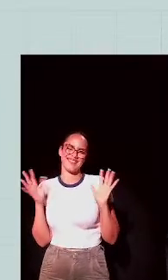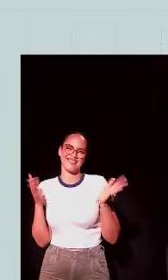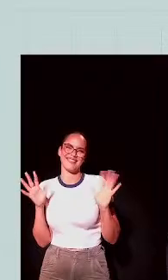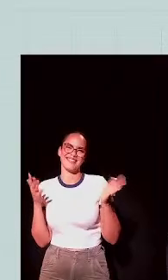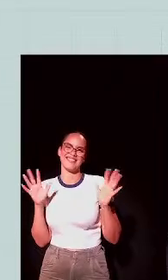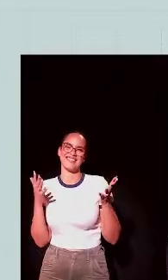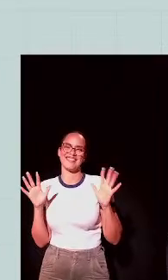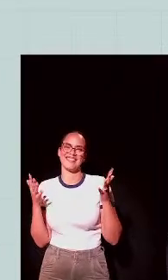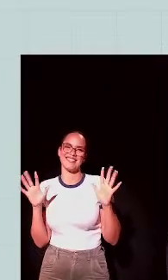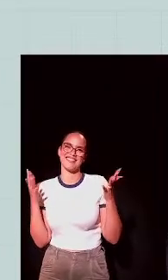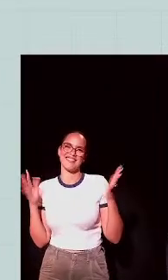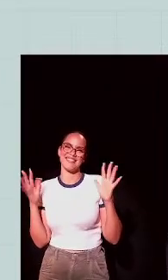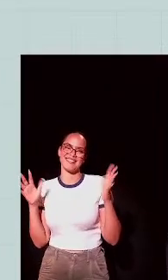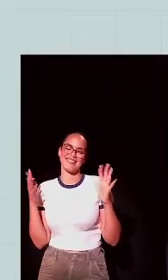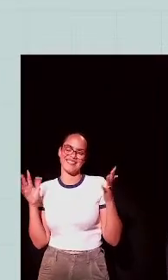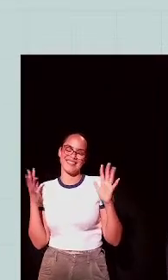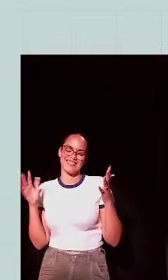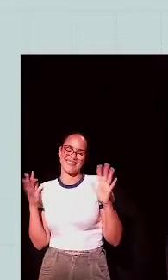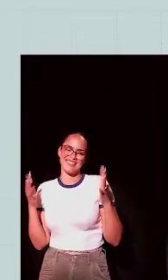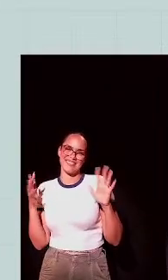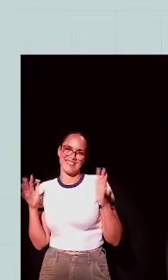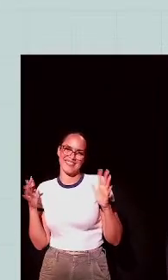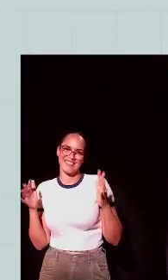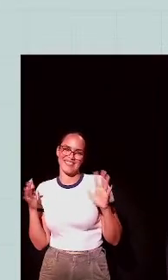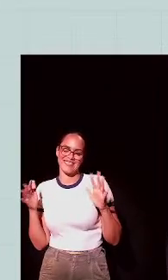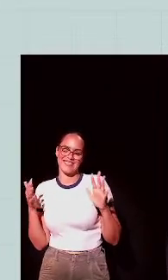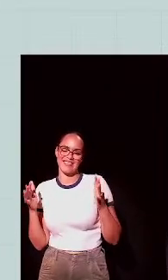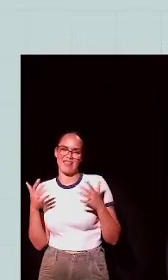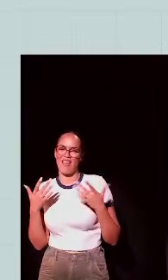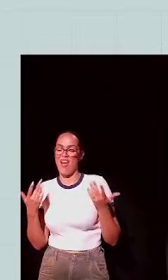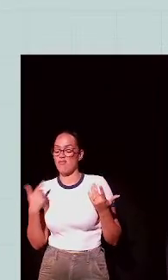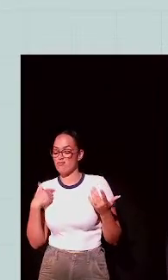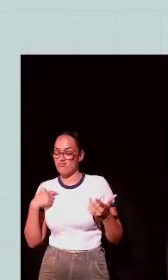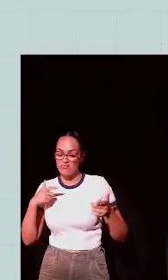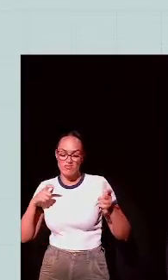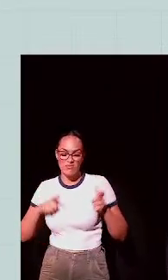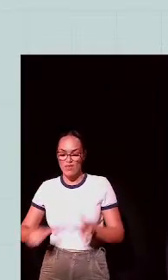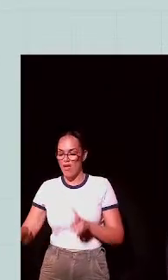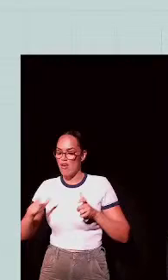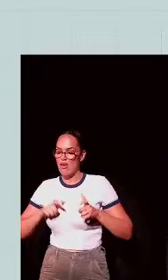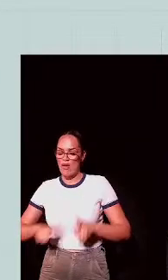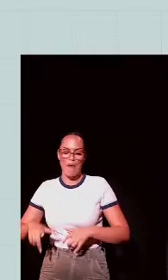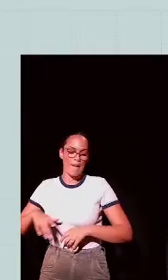Thanks. So, I kept at it, I kept making music.